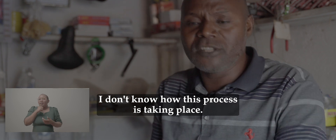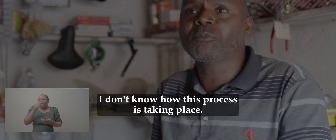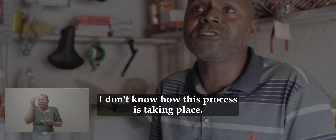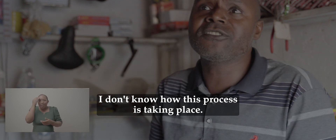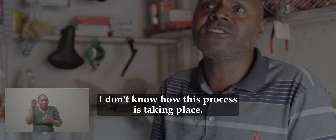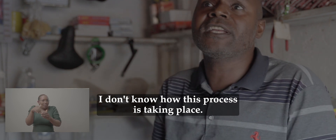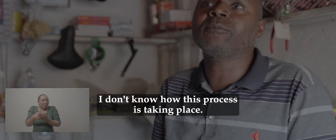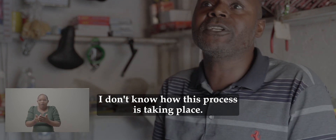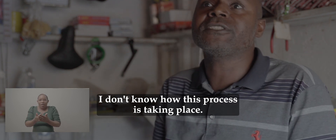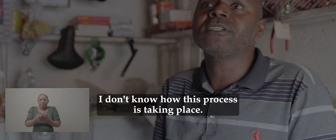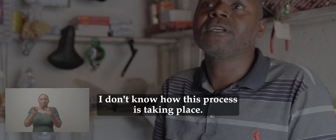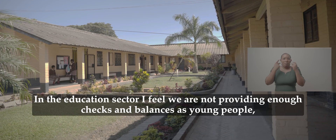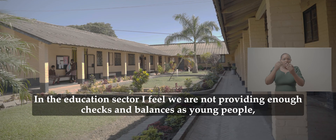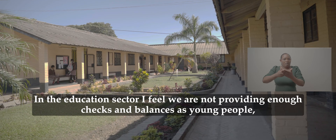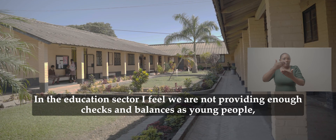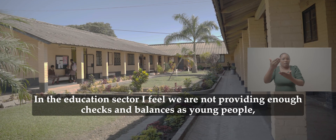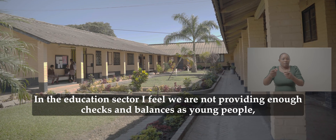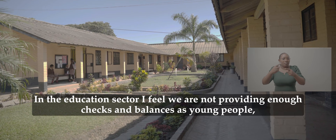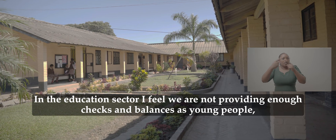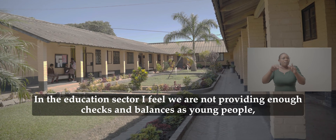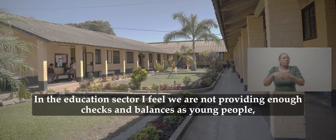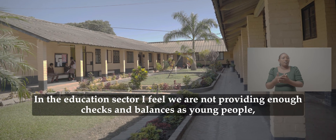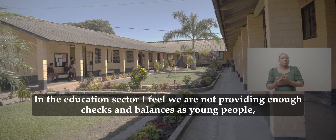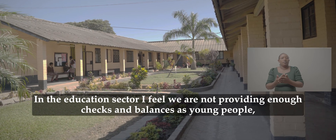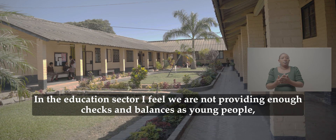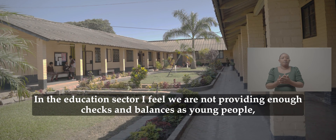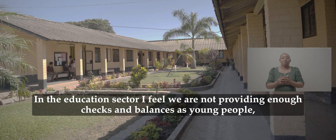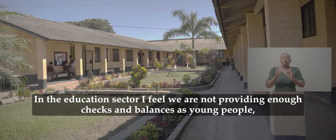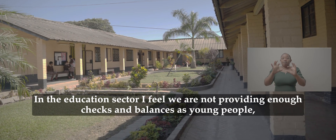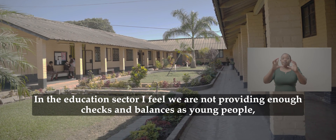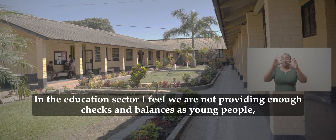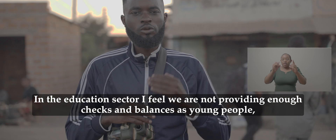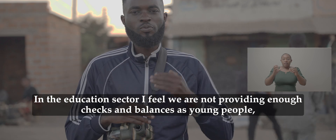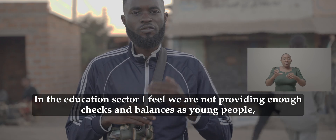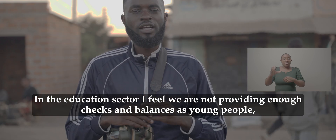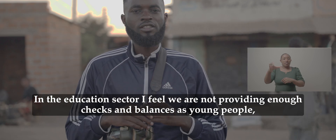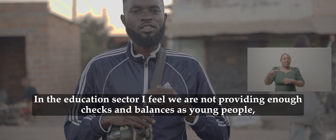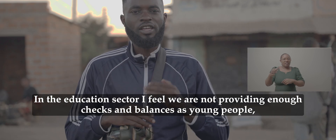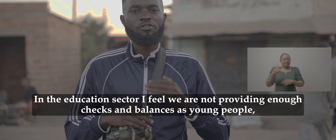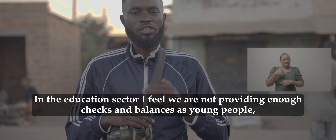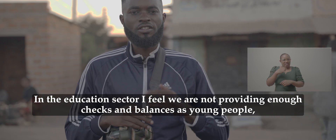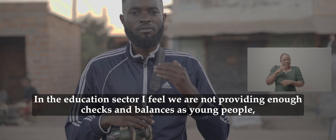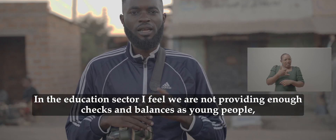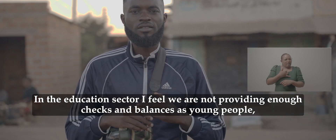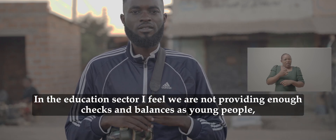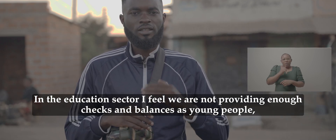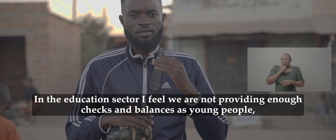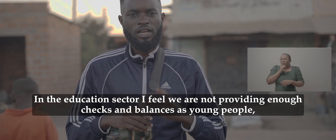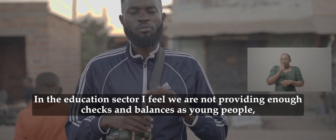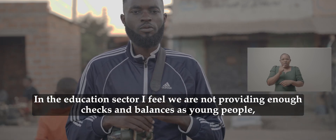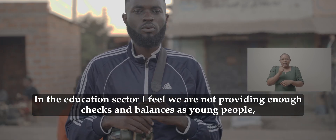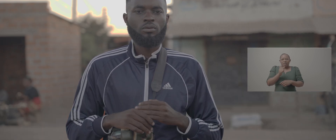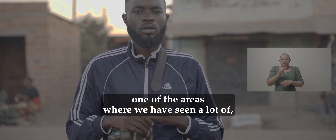how this process is taking place. In the education sector, I feel we're not providing enough checks and